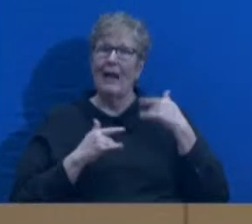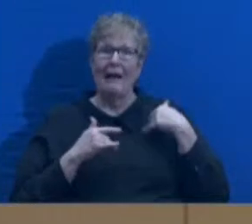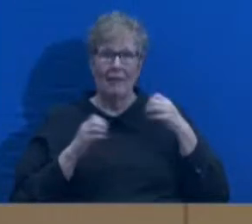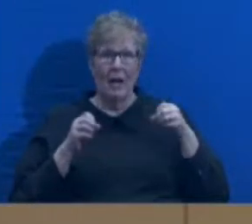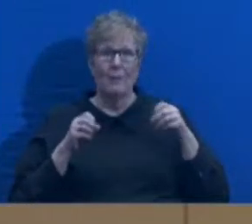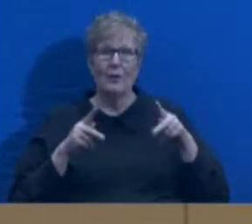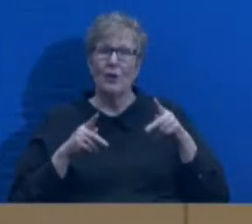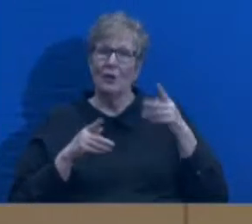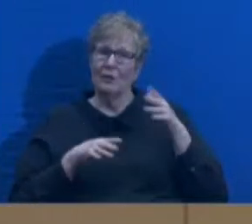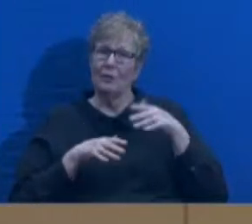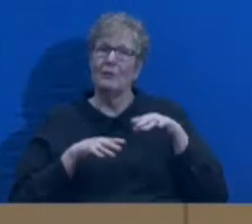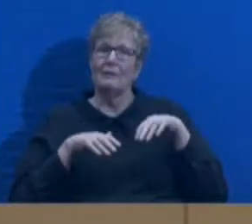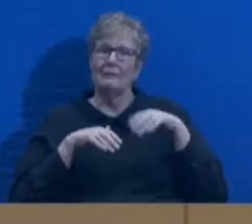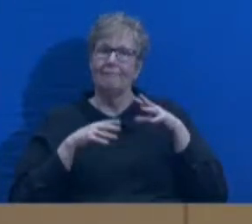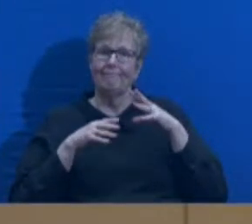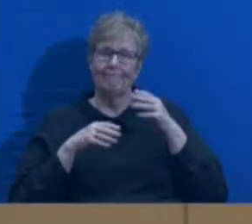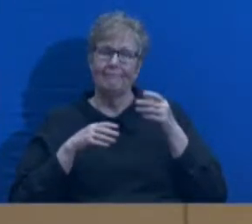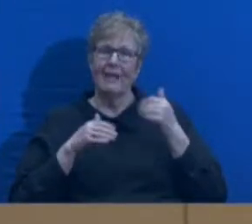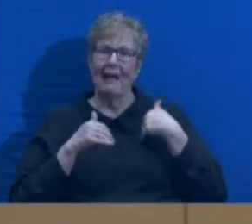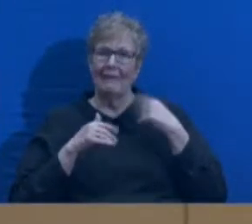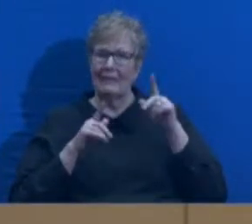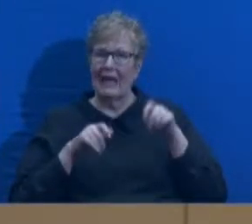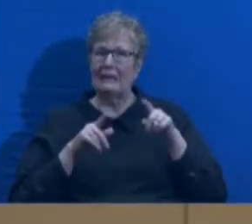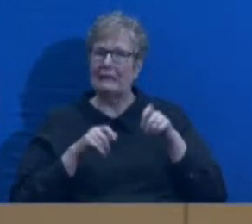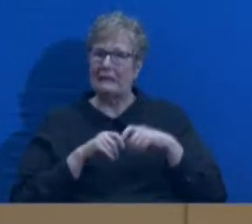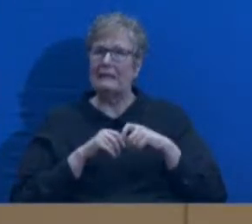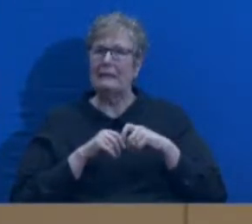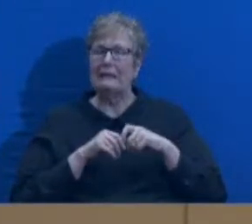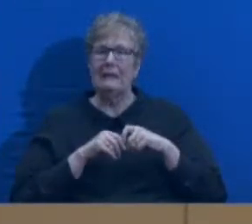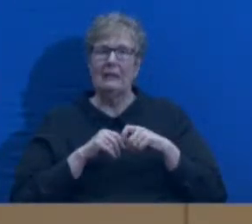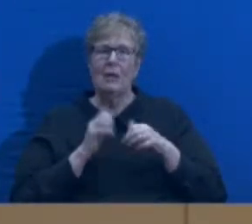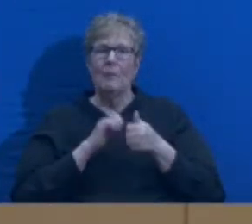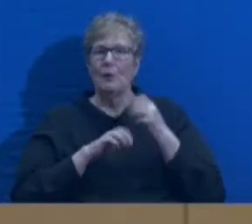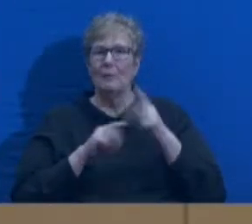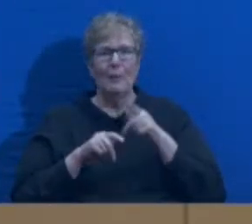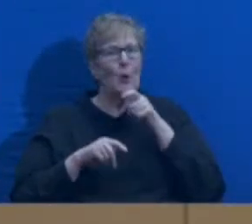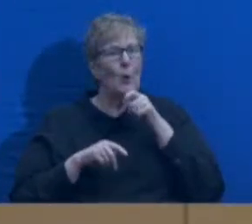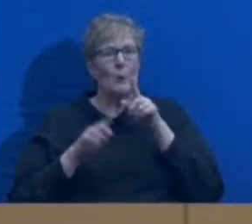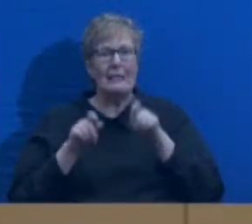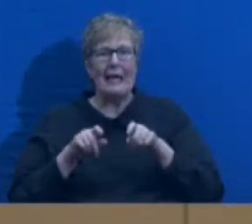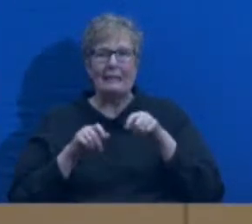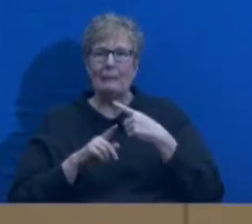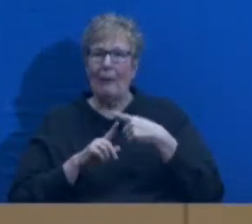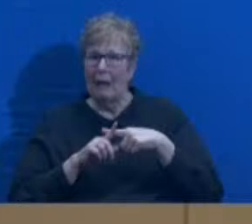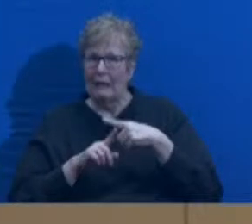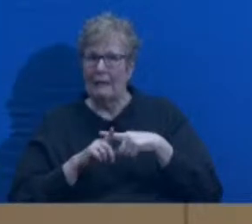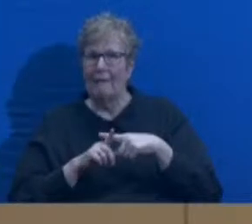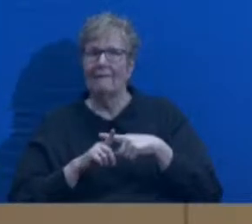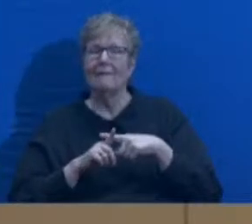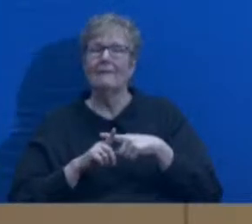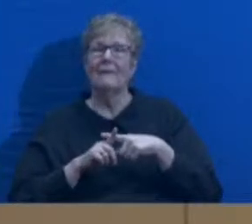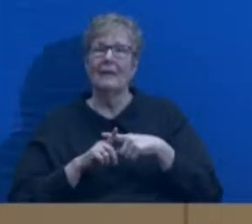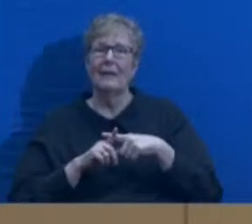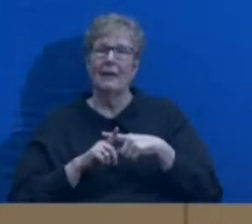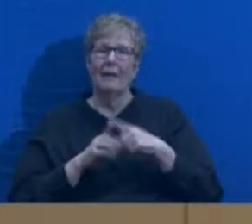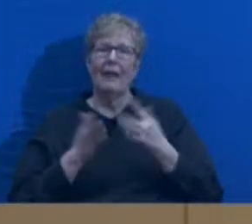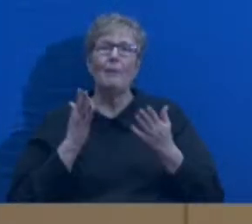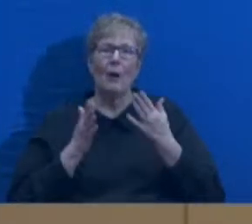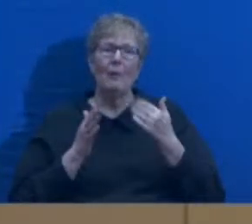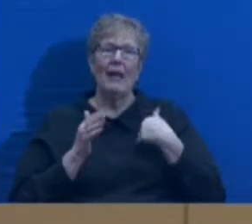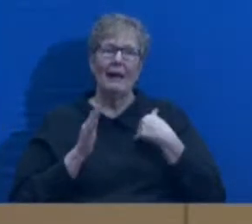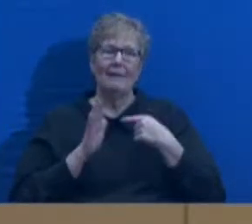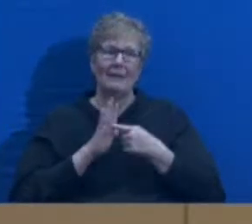the opportunity to get tested. And what we're seeing is most of the ones who are testing positive likely have